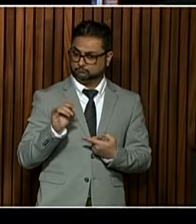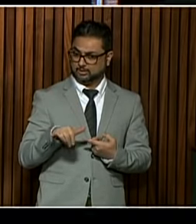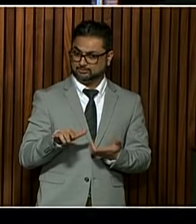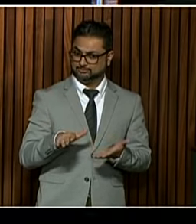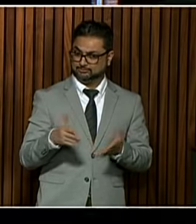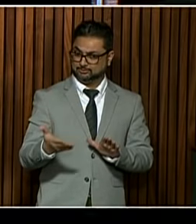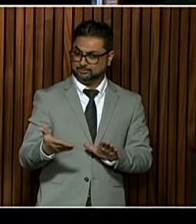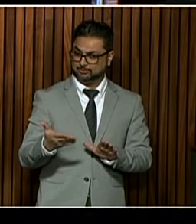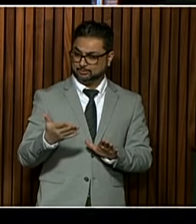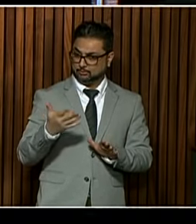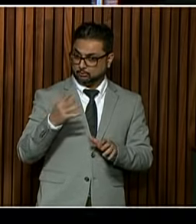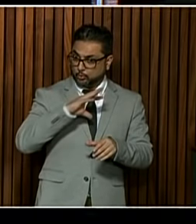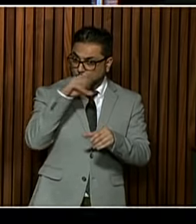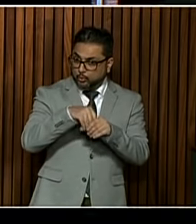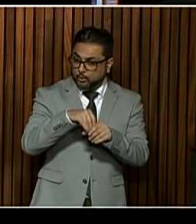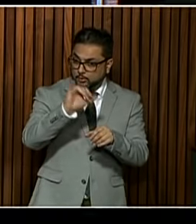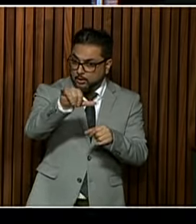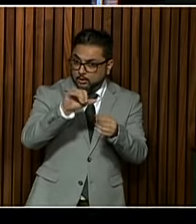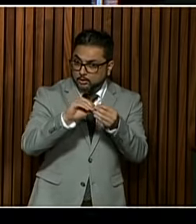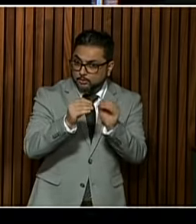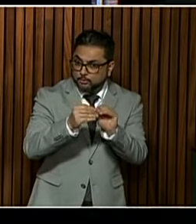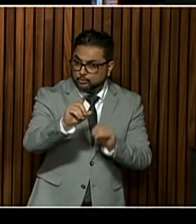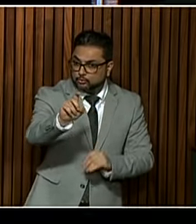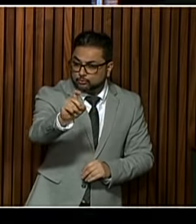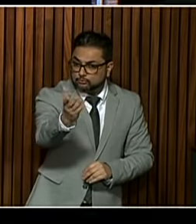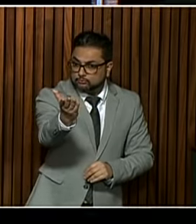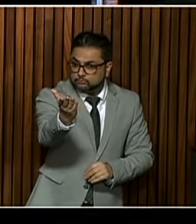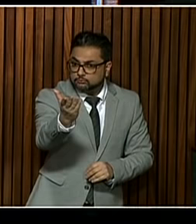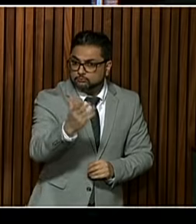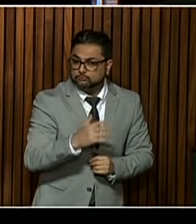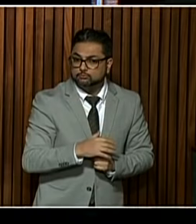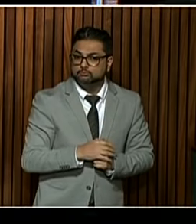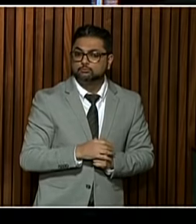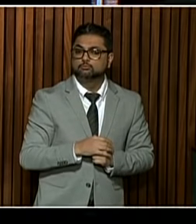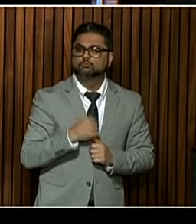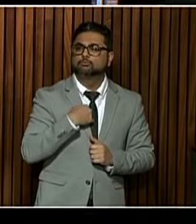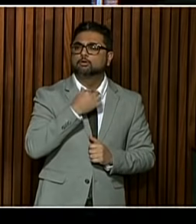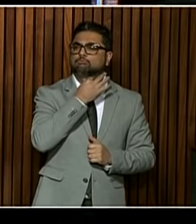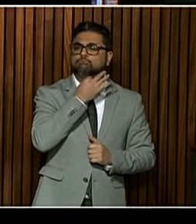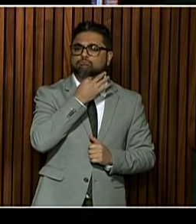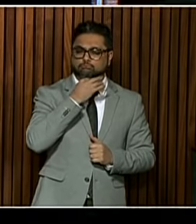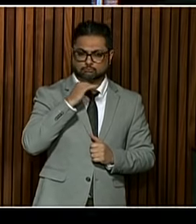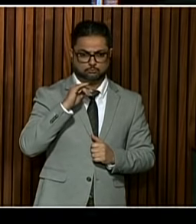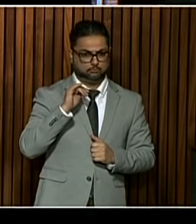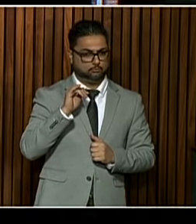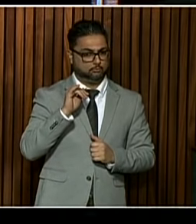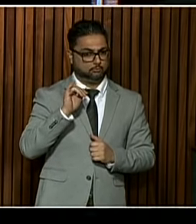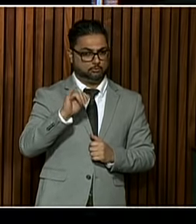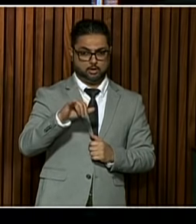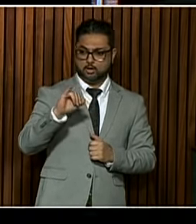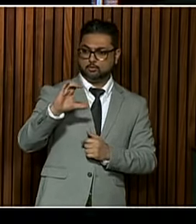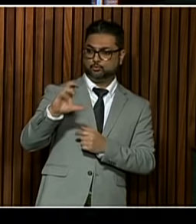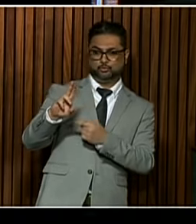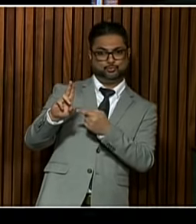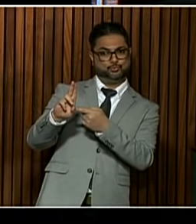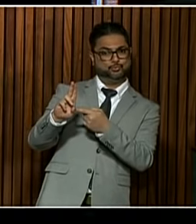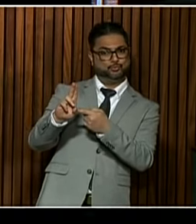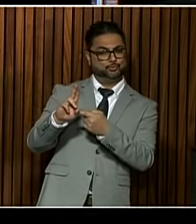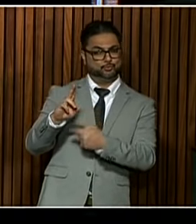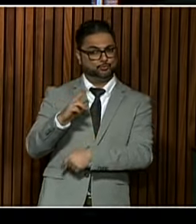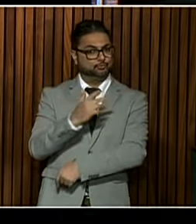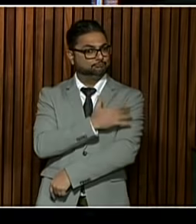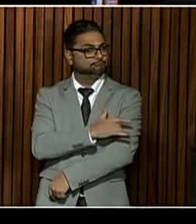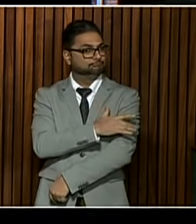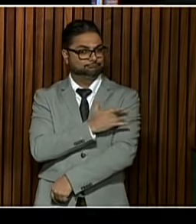recovery rate of people in Ontario that go into ICU for treatment is for COVID-19.